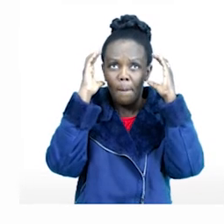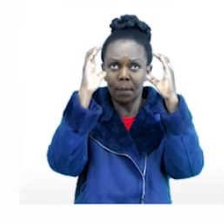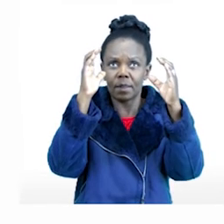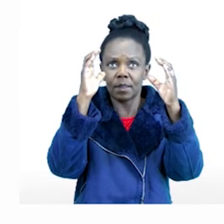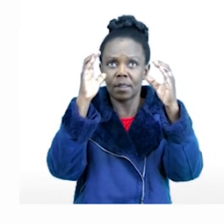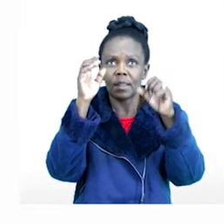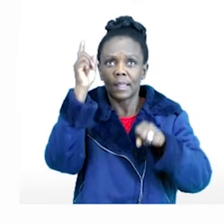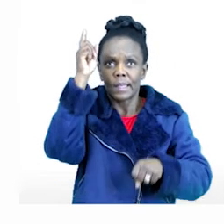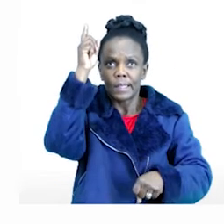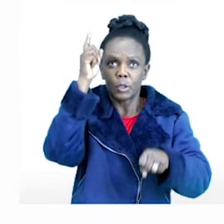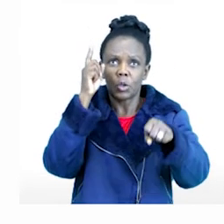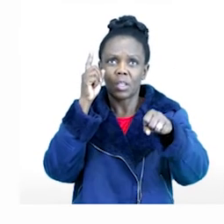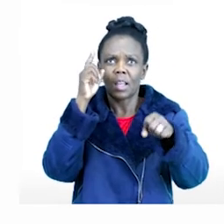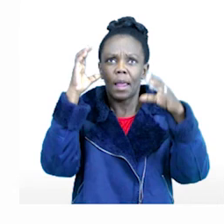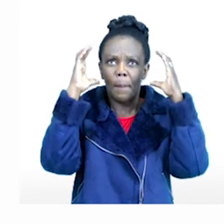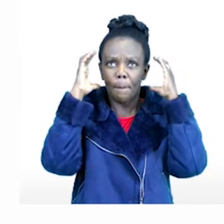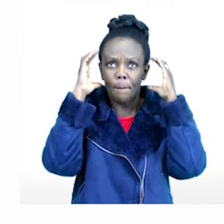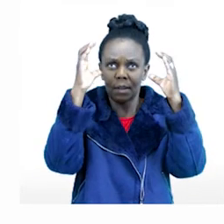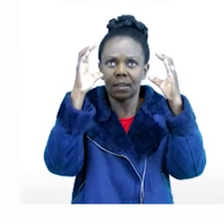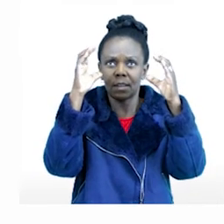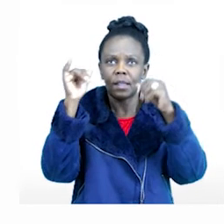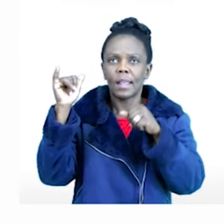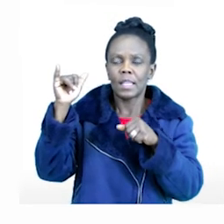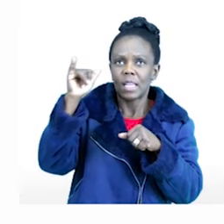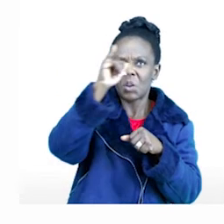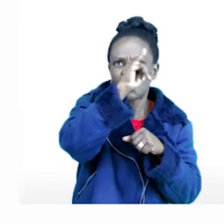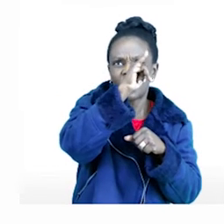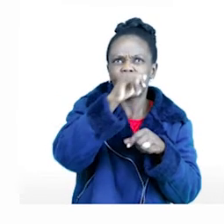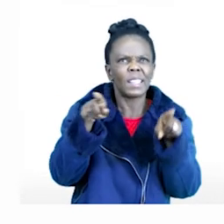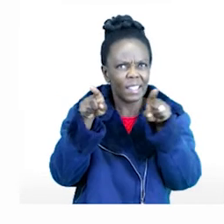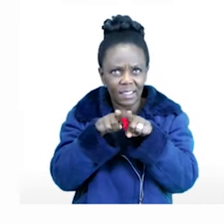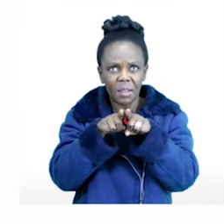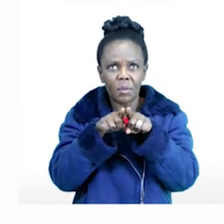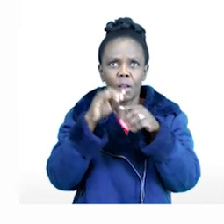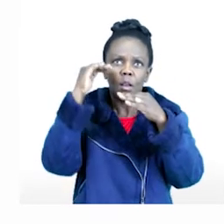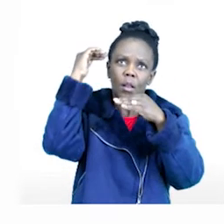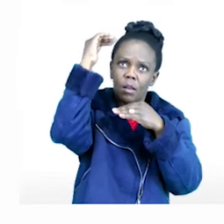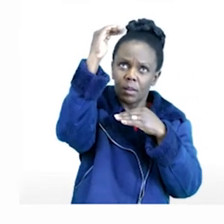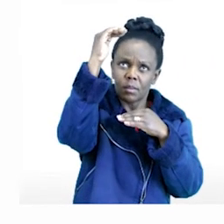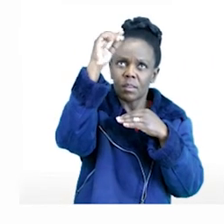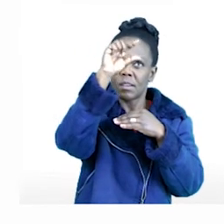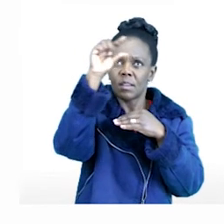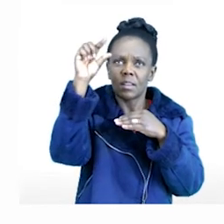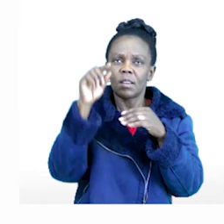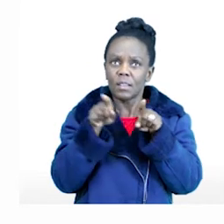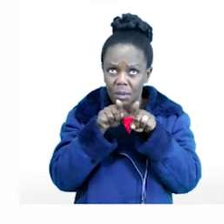a tractor, a bus, and an aeroplane. Can we see our pattern there?